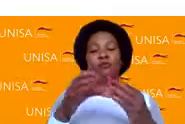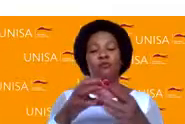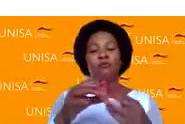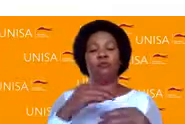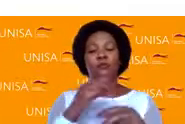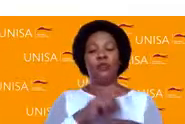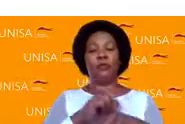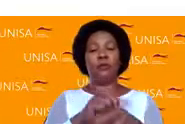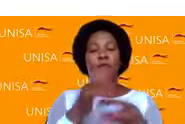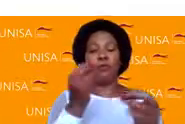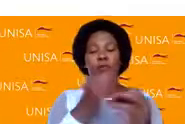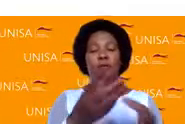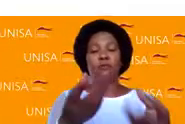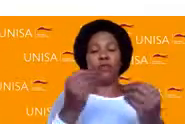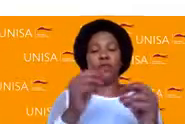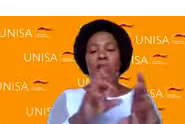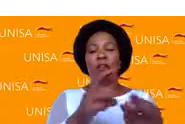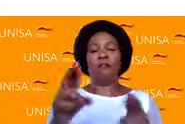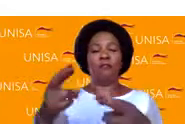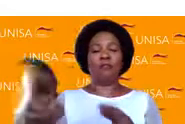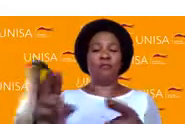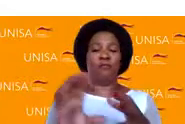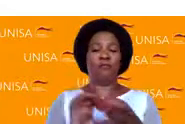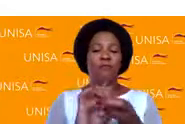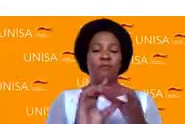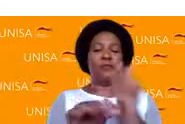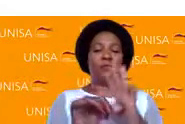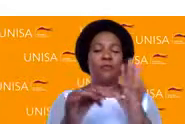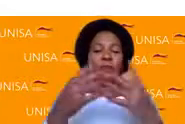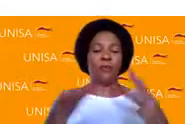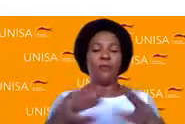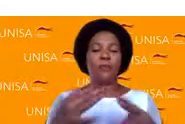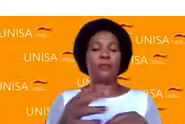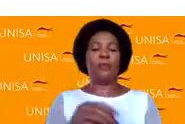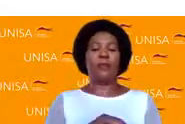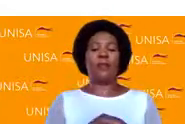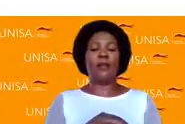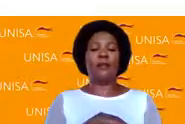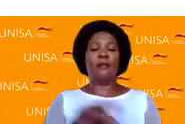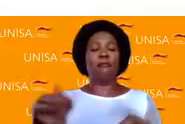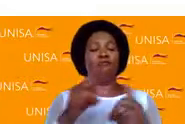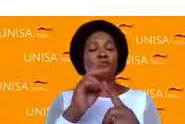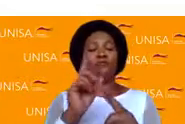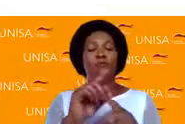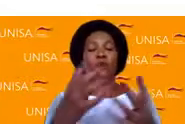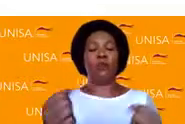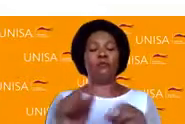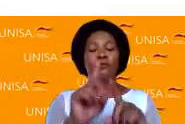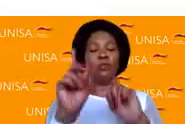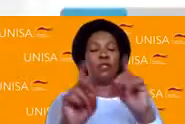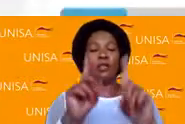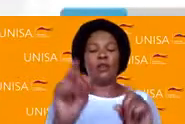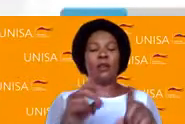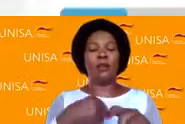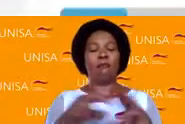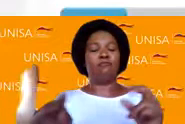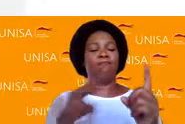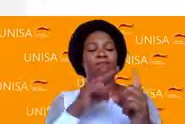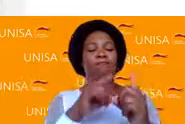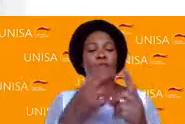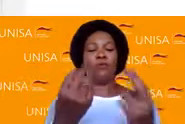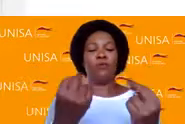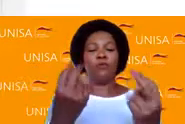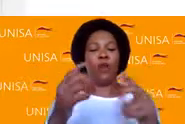resource. Okay, so that's basically what we've got with quizzes. You can see I've got a new level as